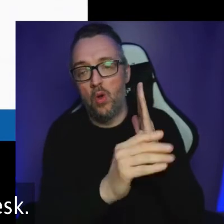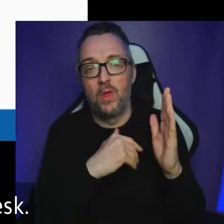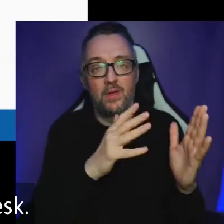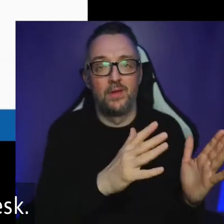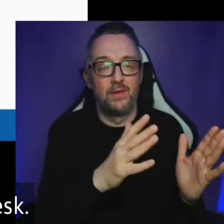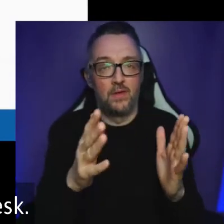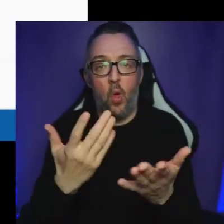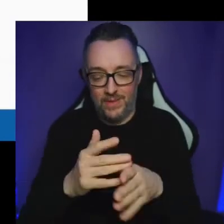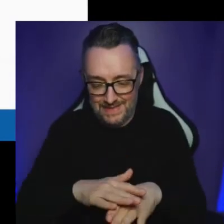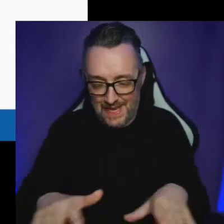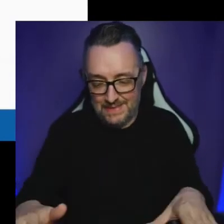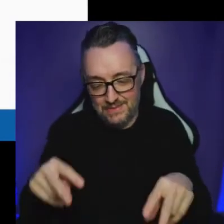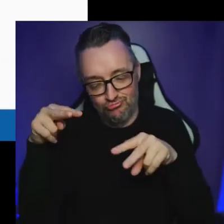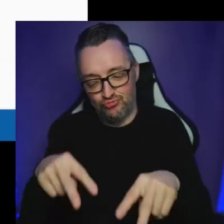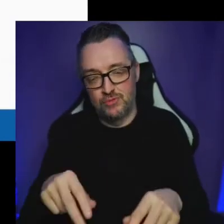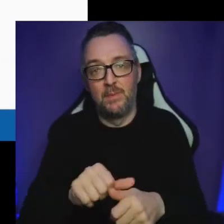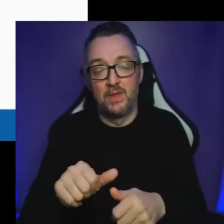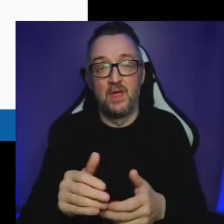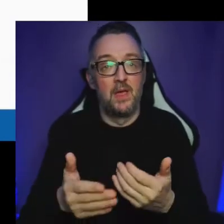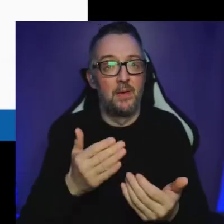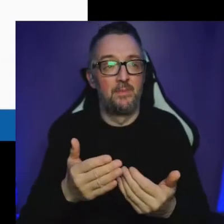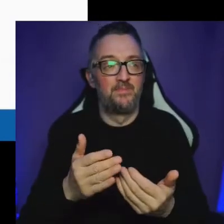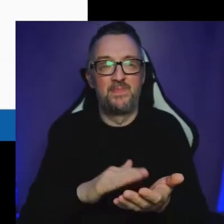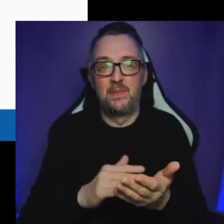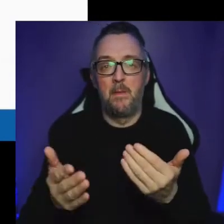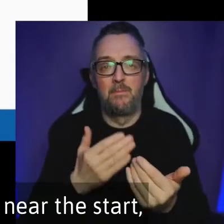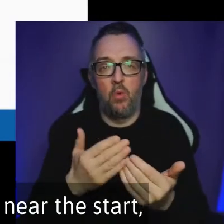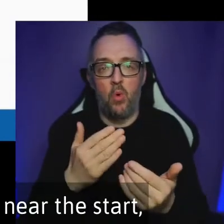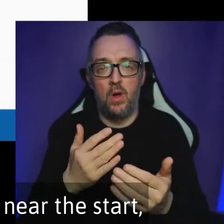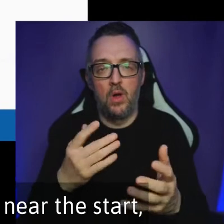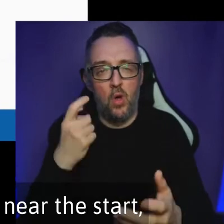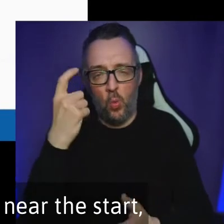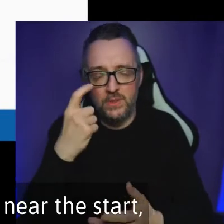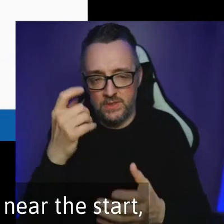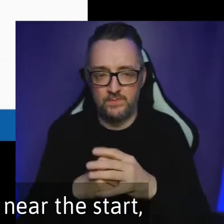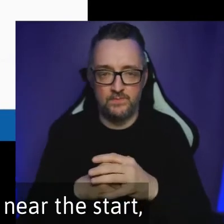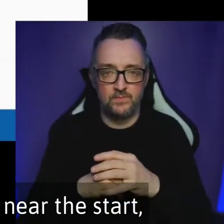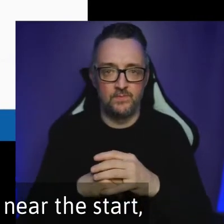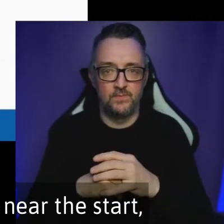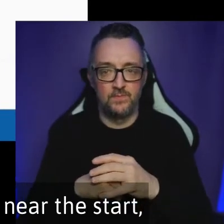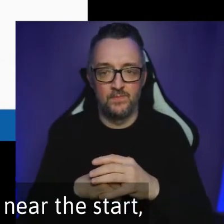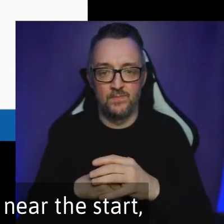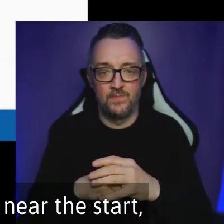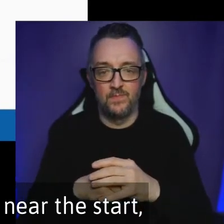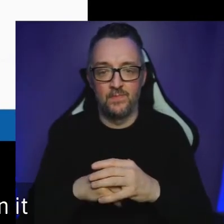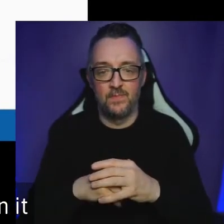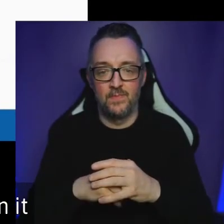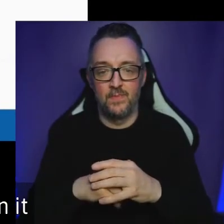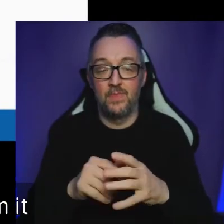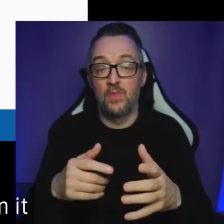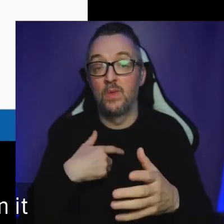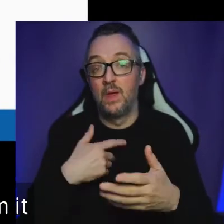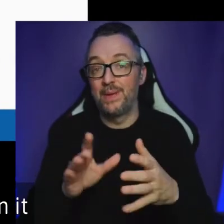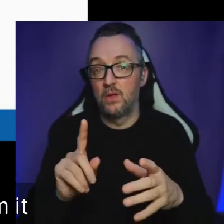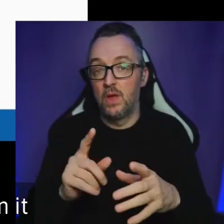to just be on the desk. And again, just making it all more considered. At the end of this, and I know I've kind of put this near the start, we actually ran